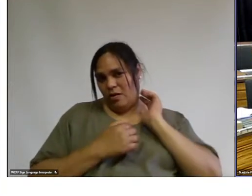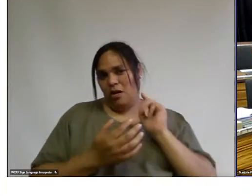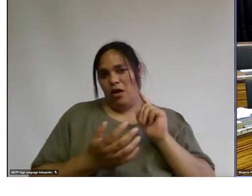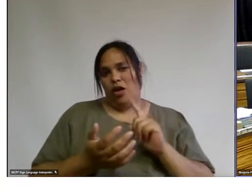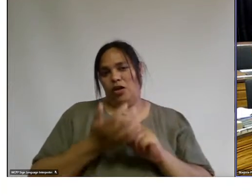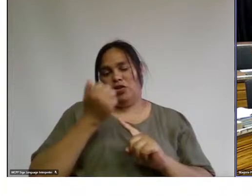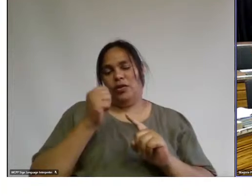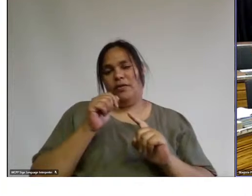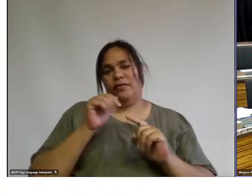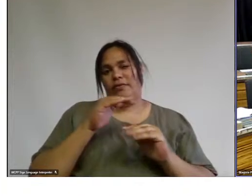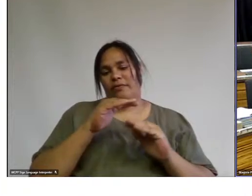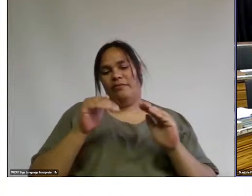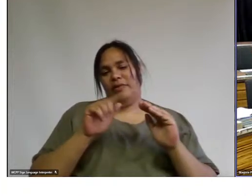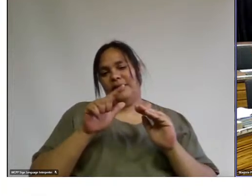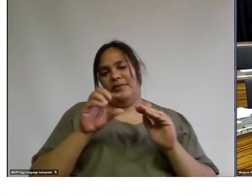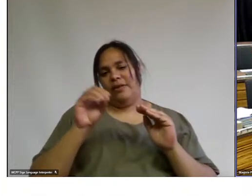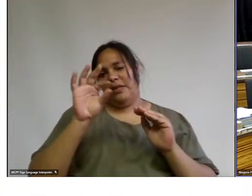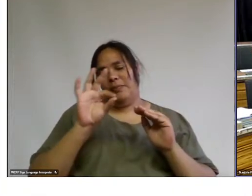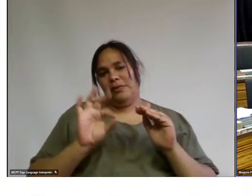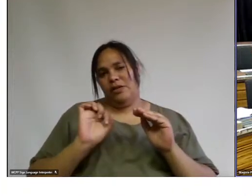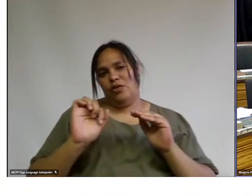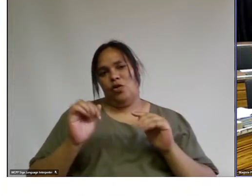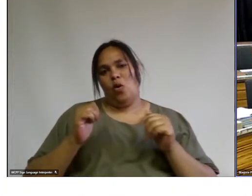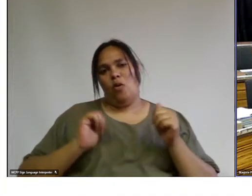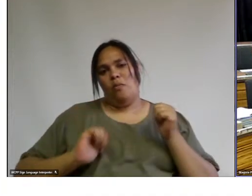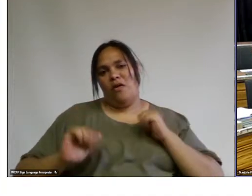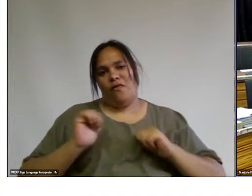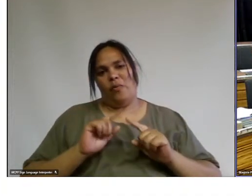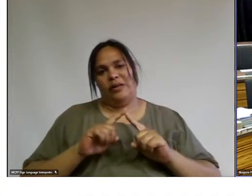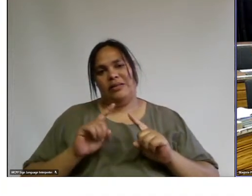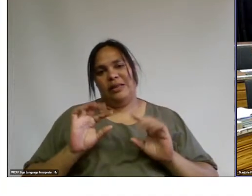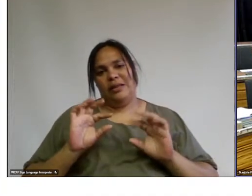70% of its performance indicators, and it spent